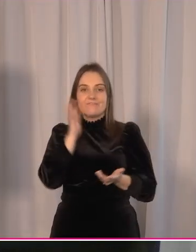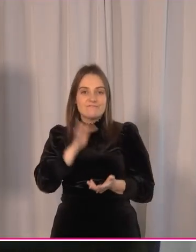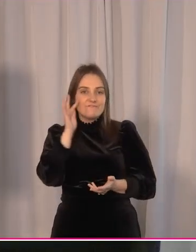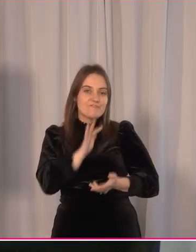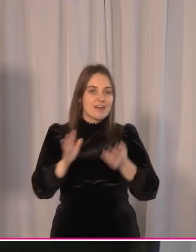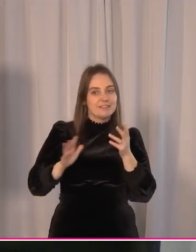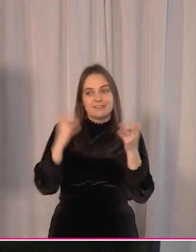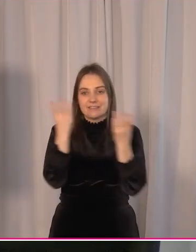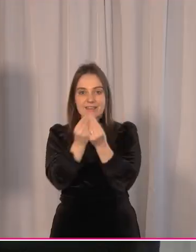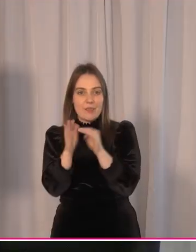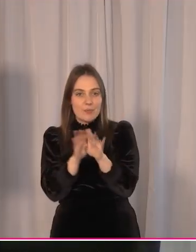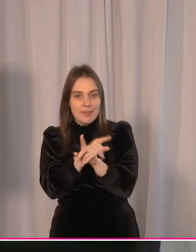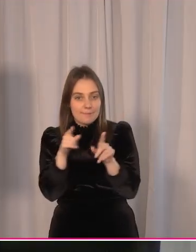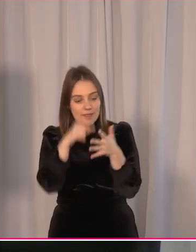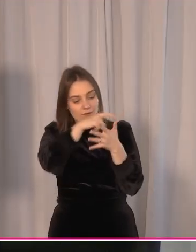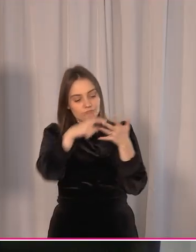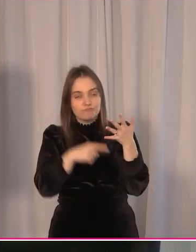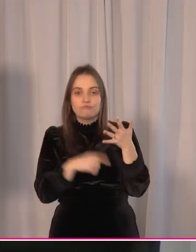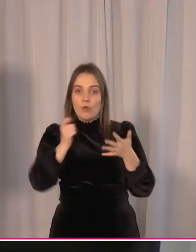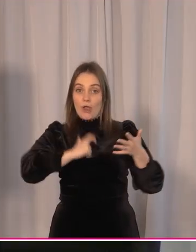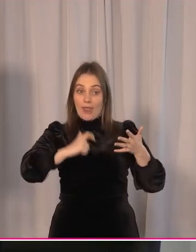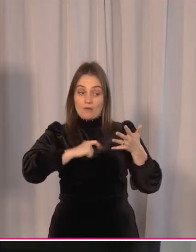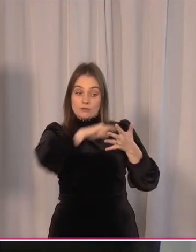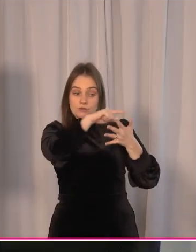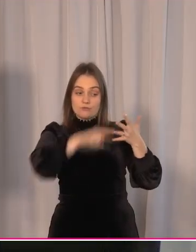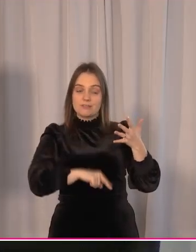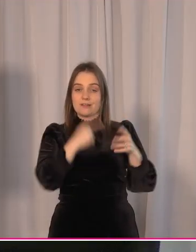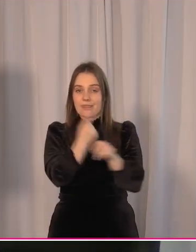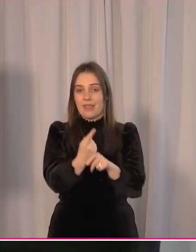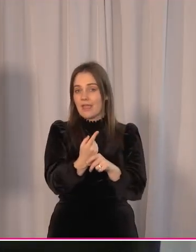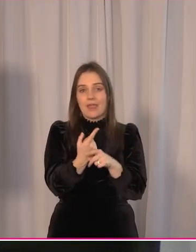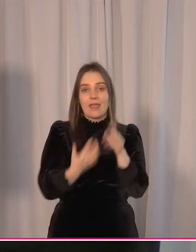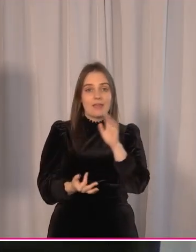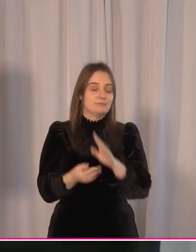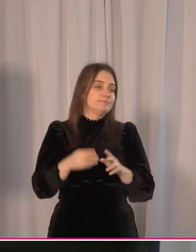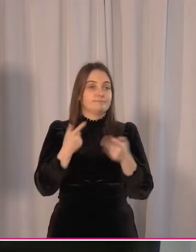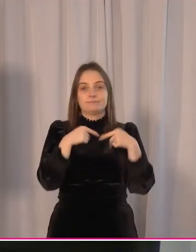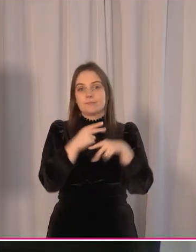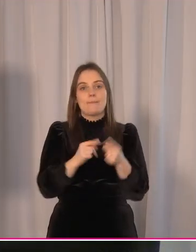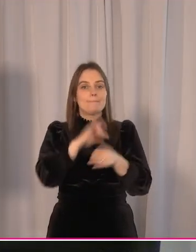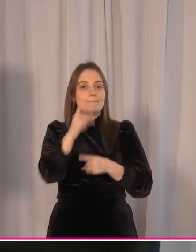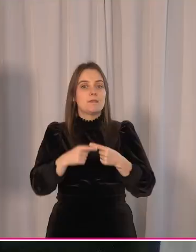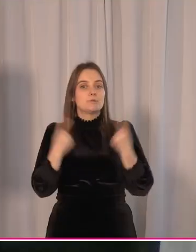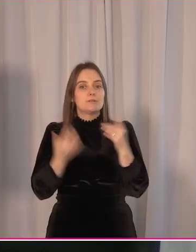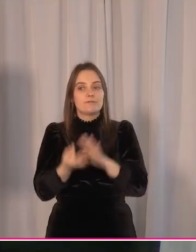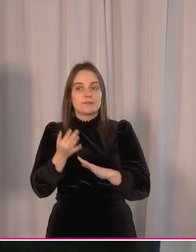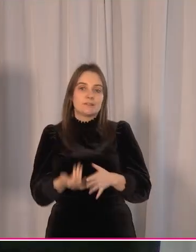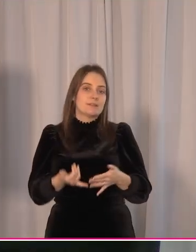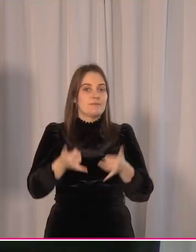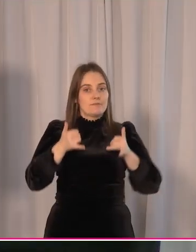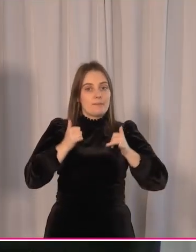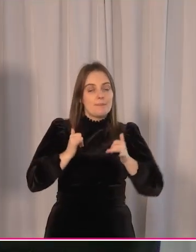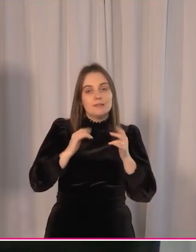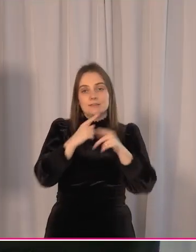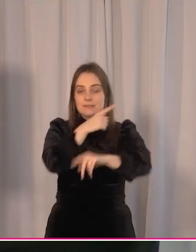be around. Those are all characteristics that are there regardless of ability, disability, illness. They're not things